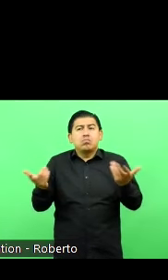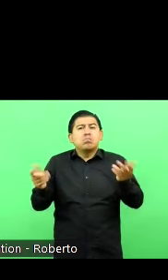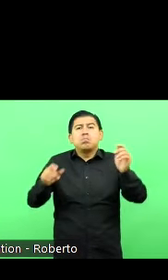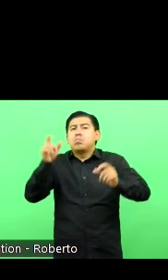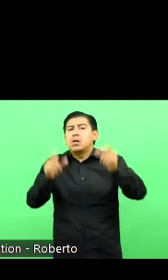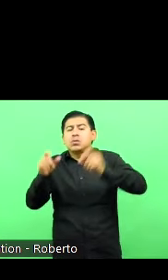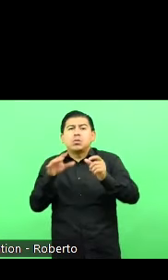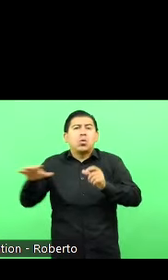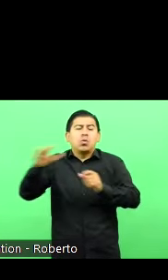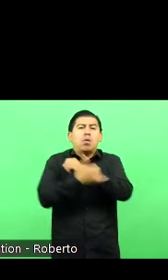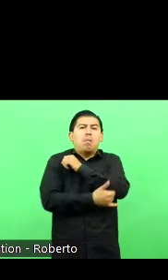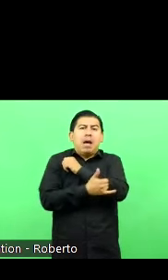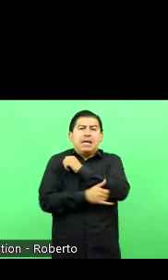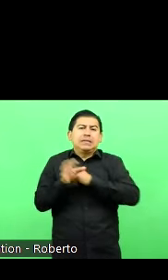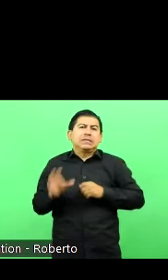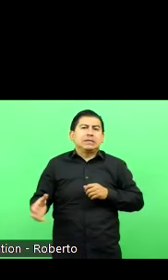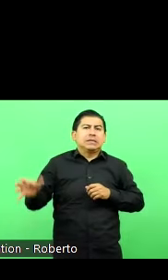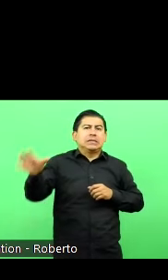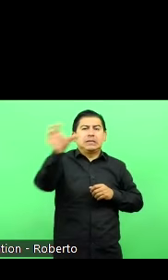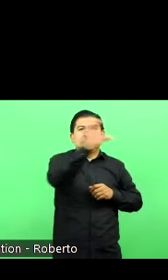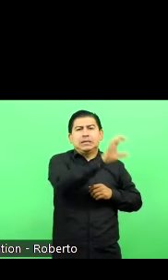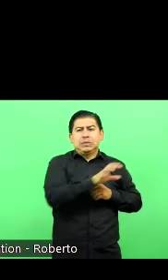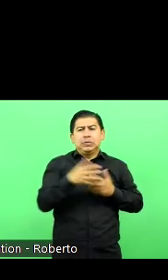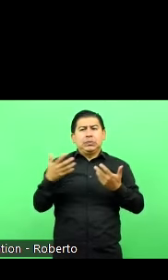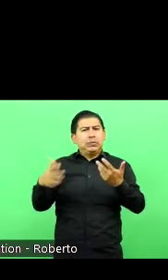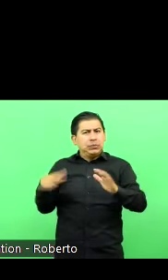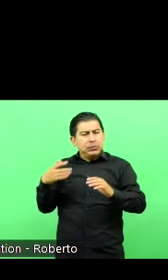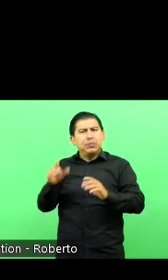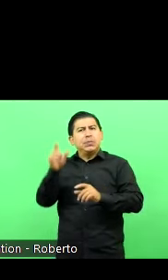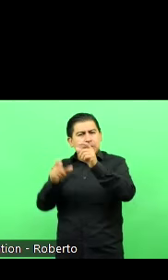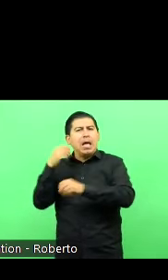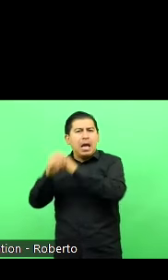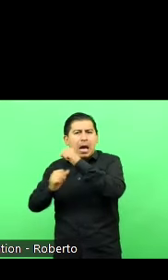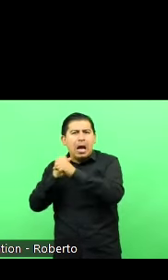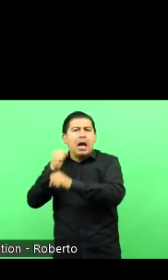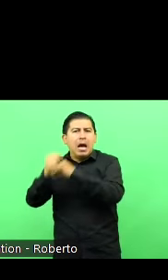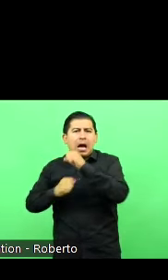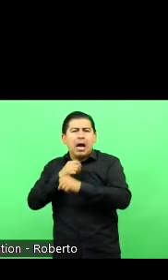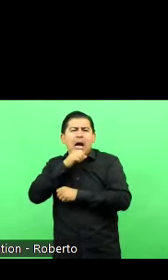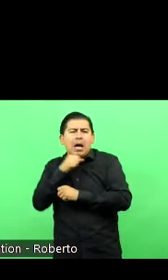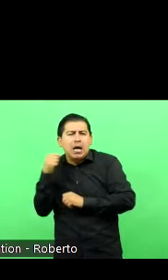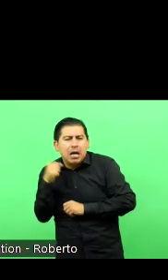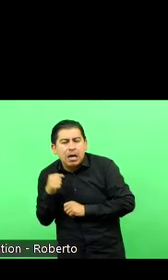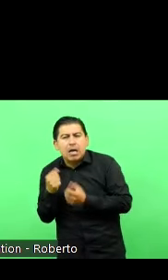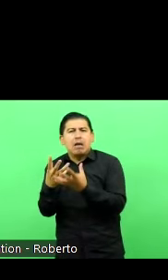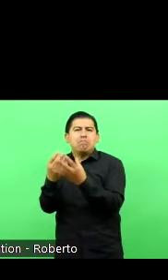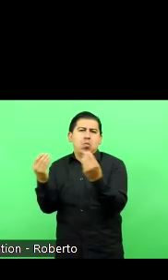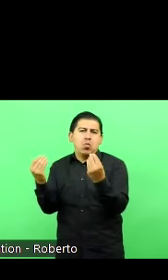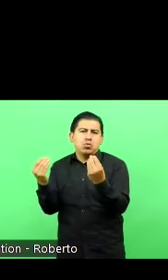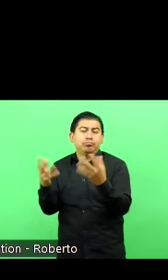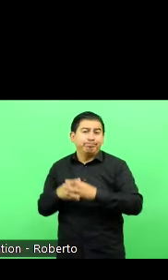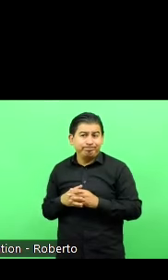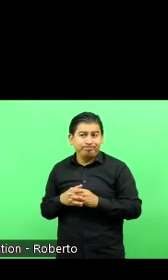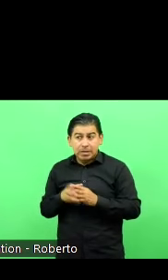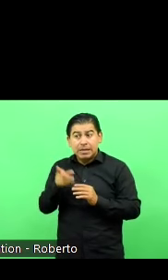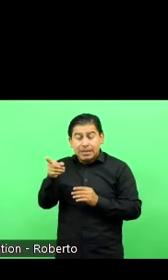persons. And many older persons are also persons with disabilities, who are estimated